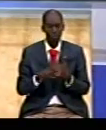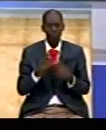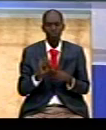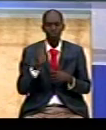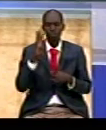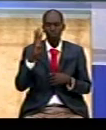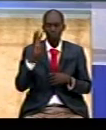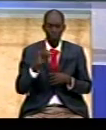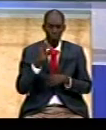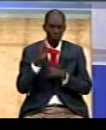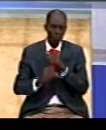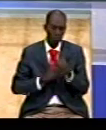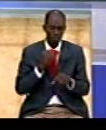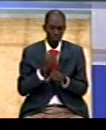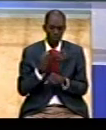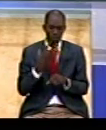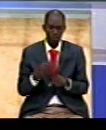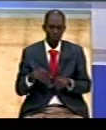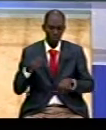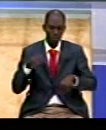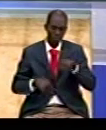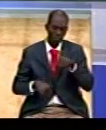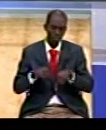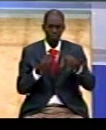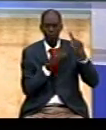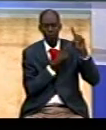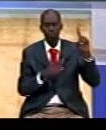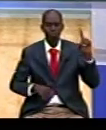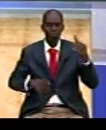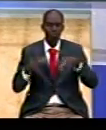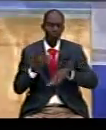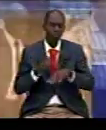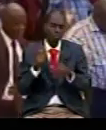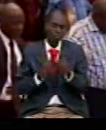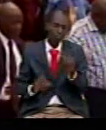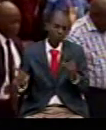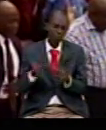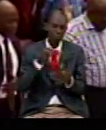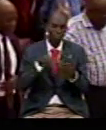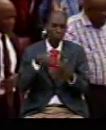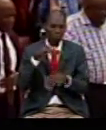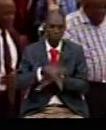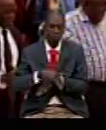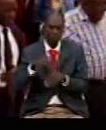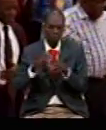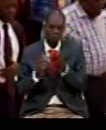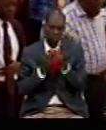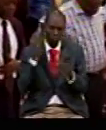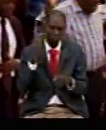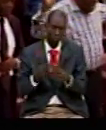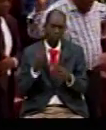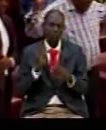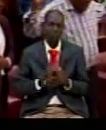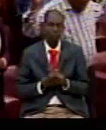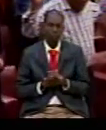of paralysis. Lord, touch everyone tonight in Jesus'